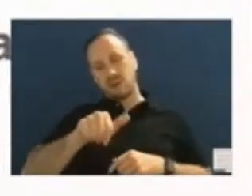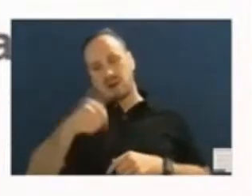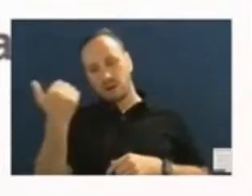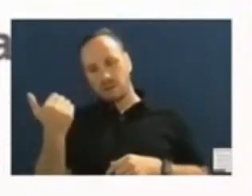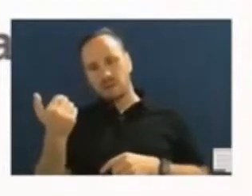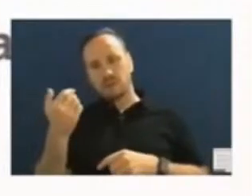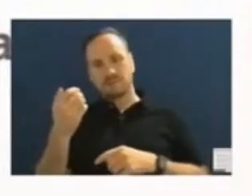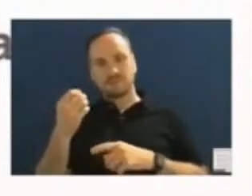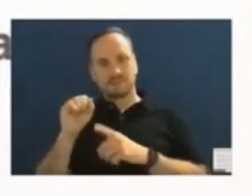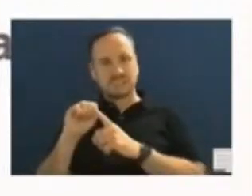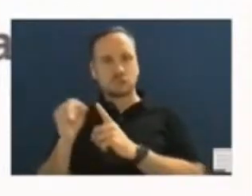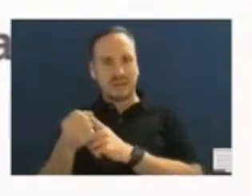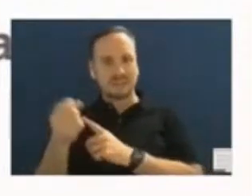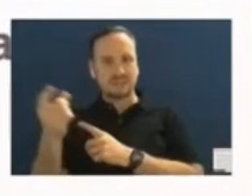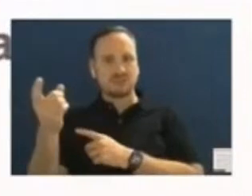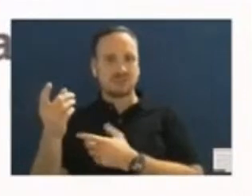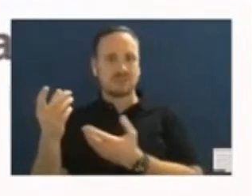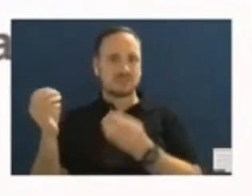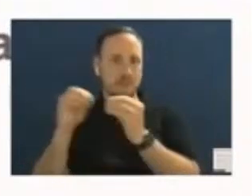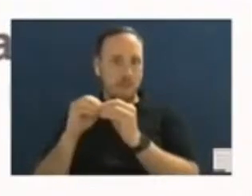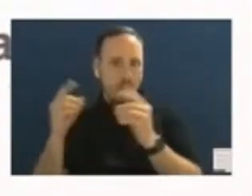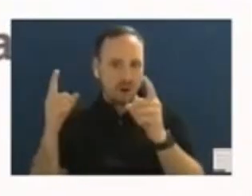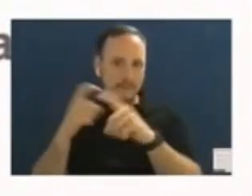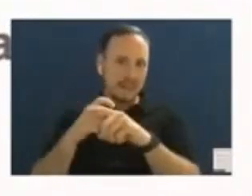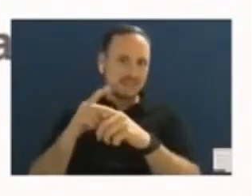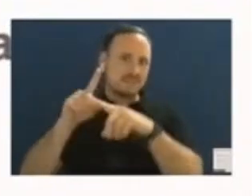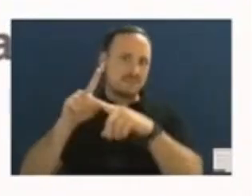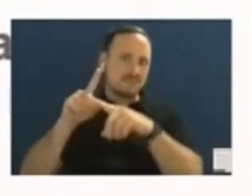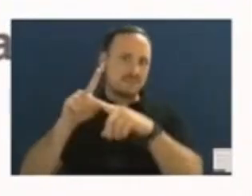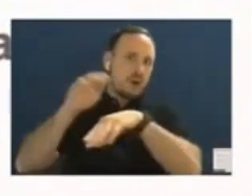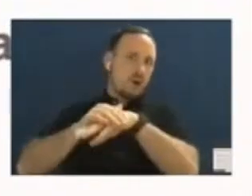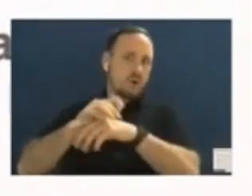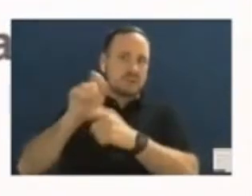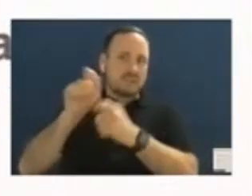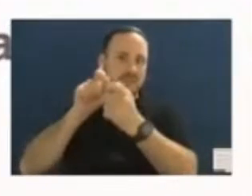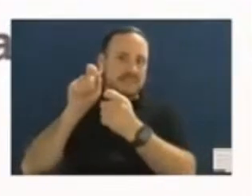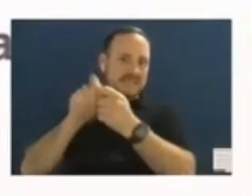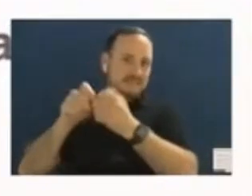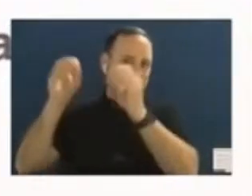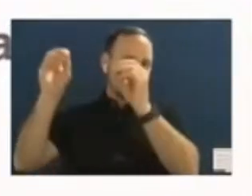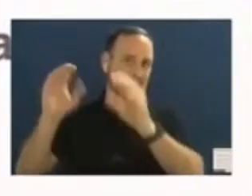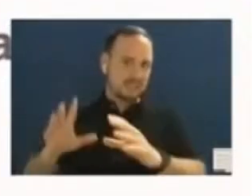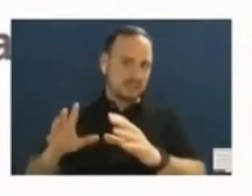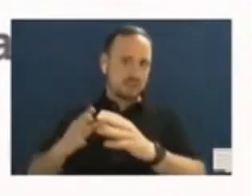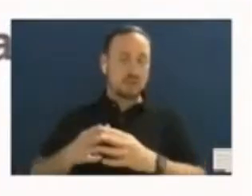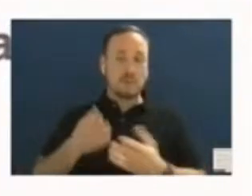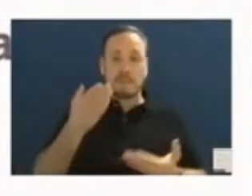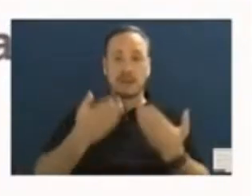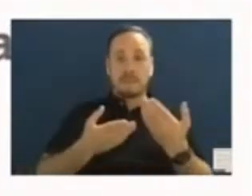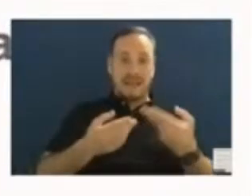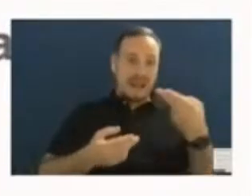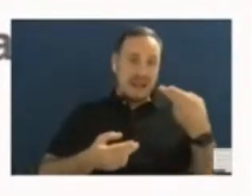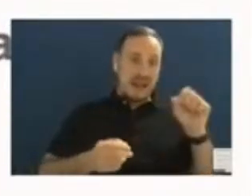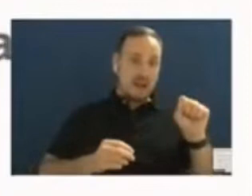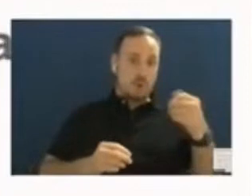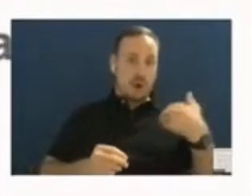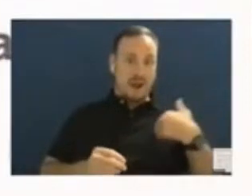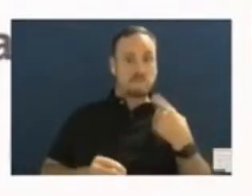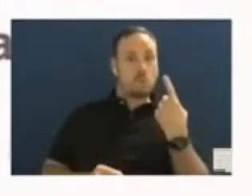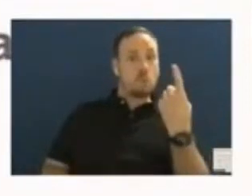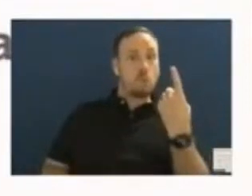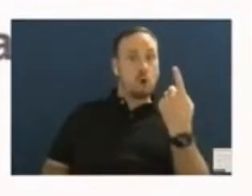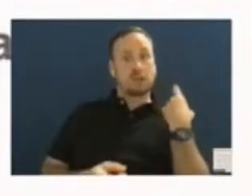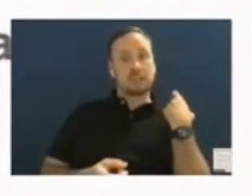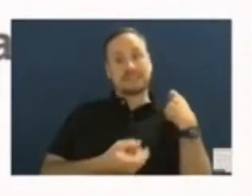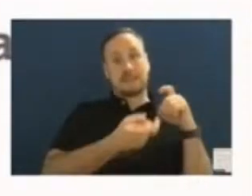upon the uniqueness of a specific teacher. What I mean by that is in a high school, you may have one Latin teacher. In a K-8 school, you